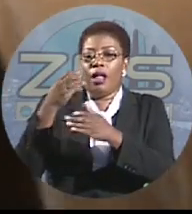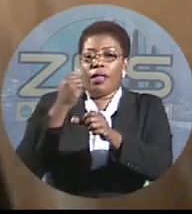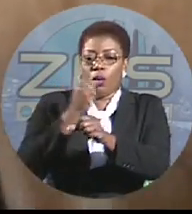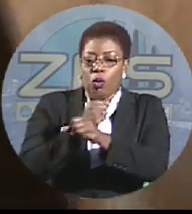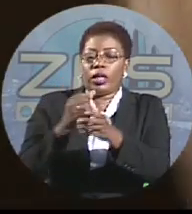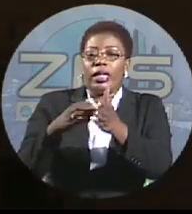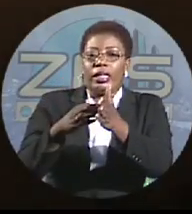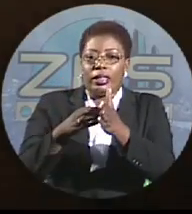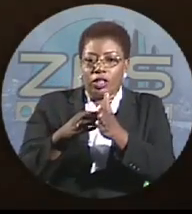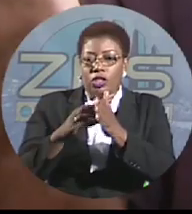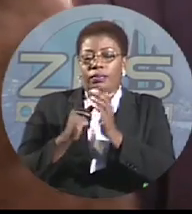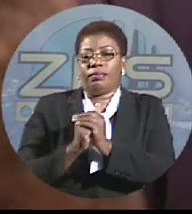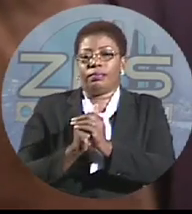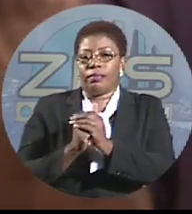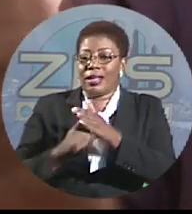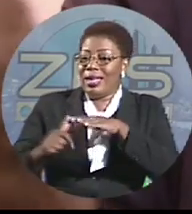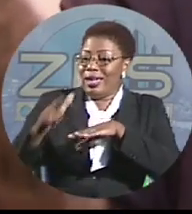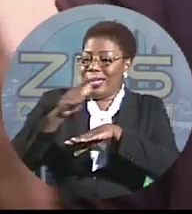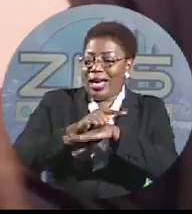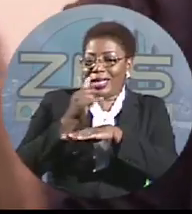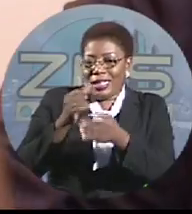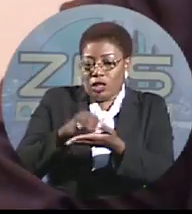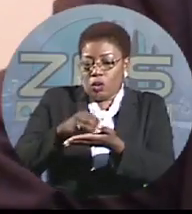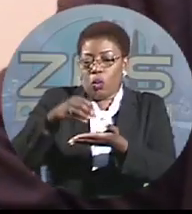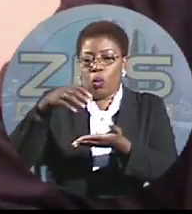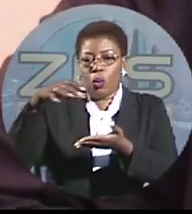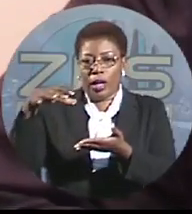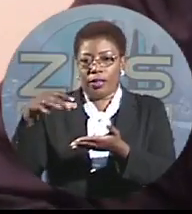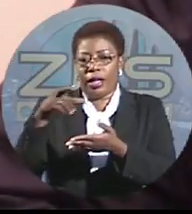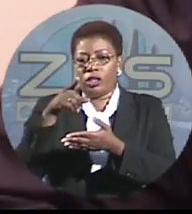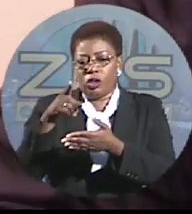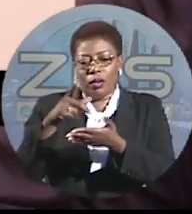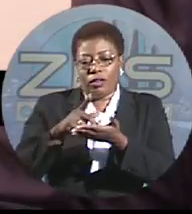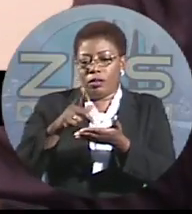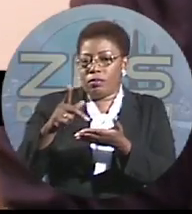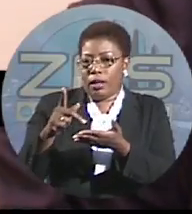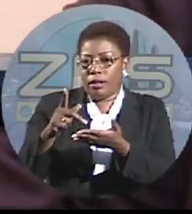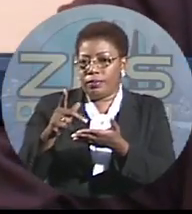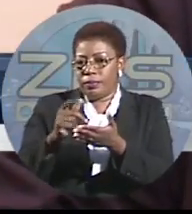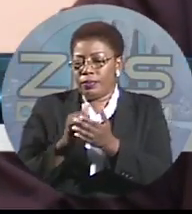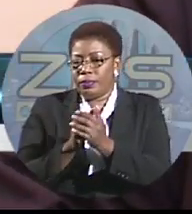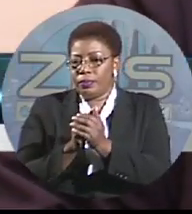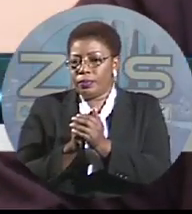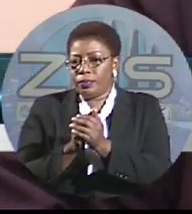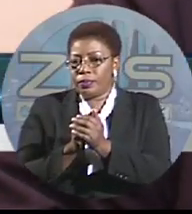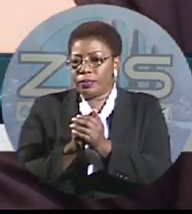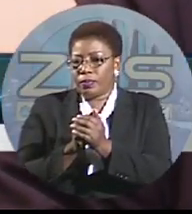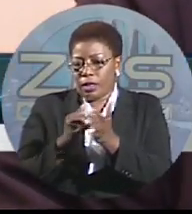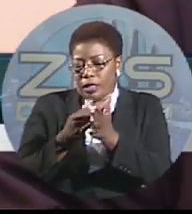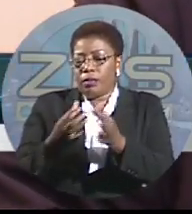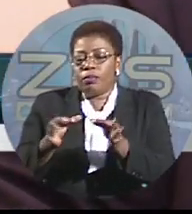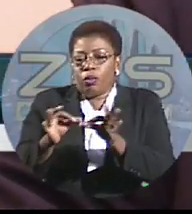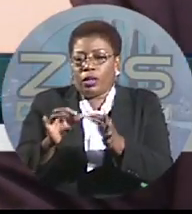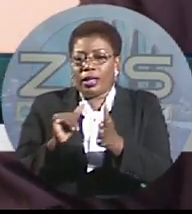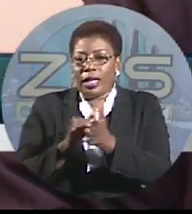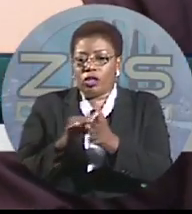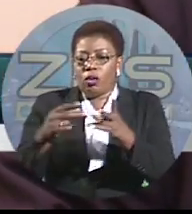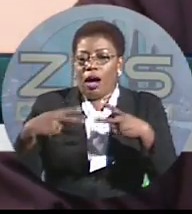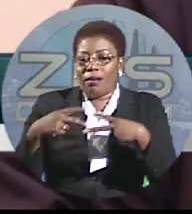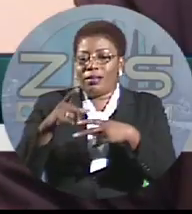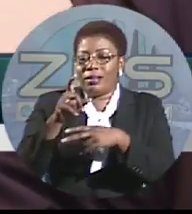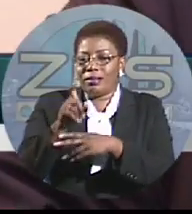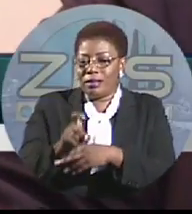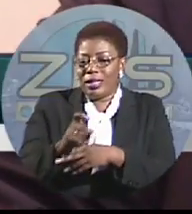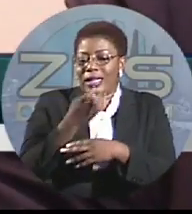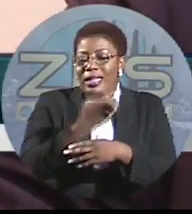conditions. Land is wealth, and you play a very, very important role, and it's essential for us to ensure that you have the